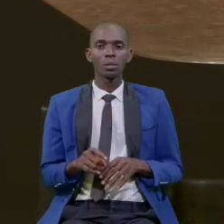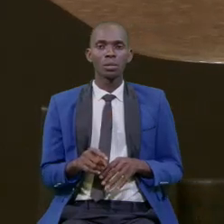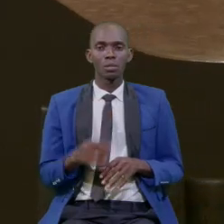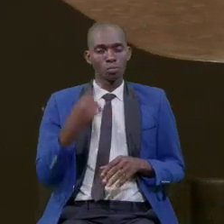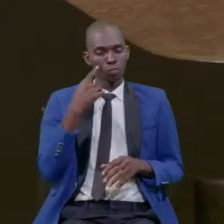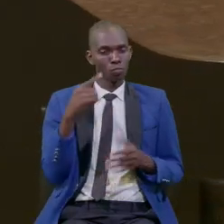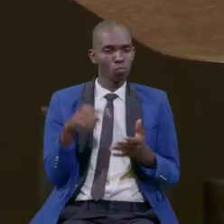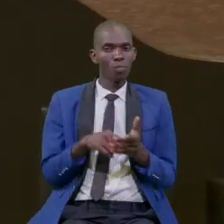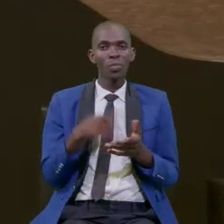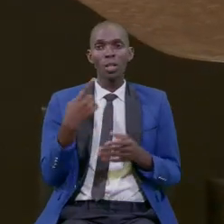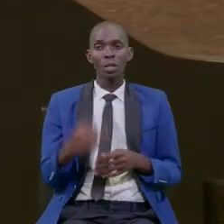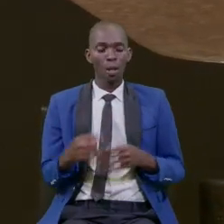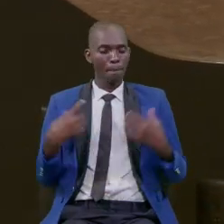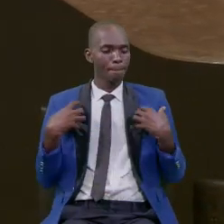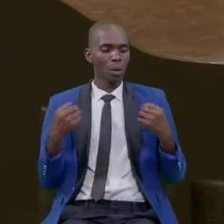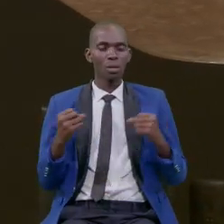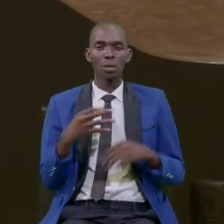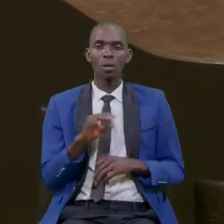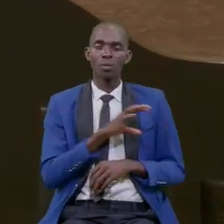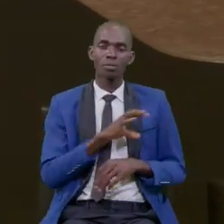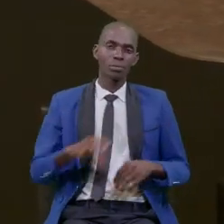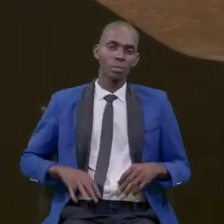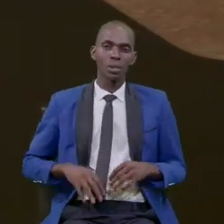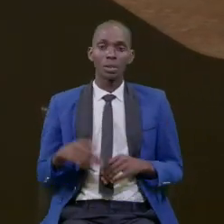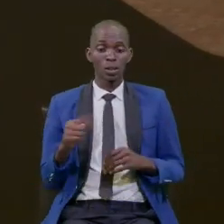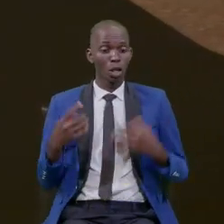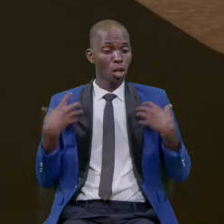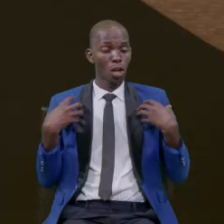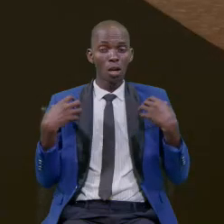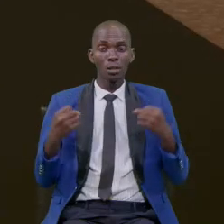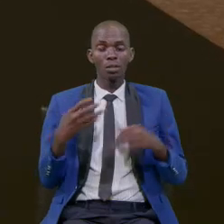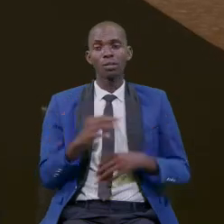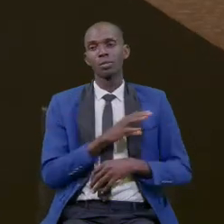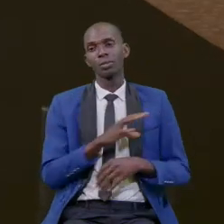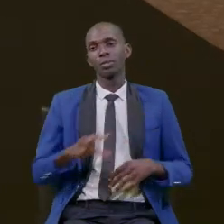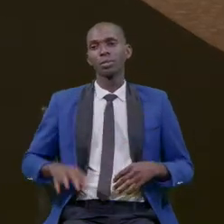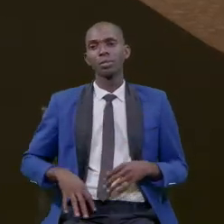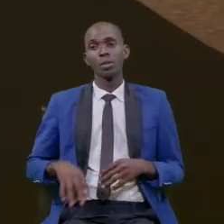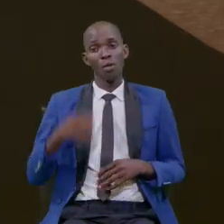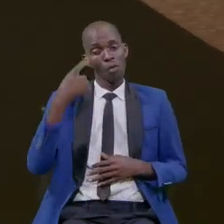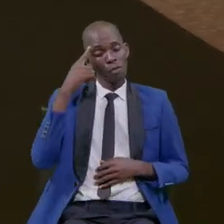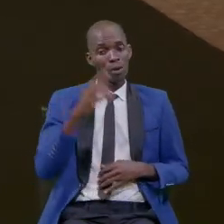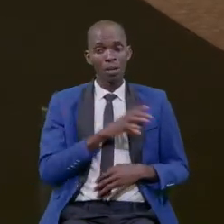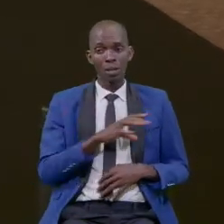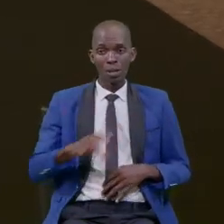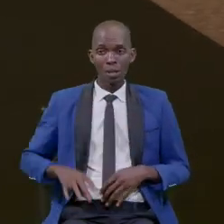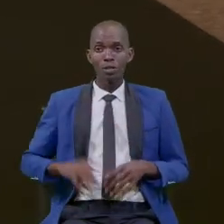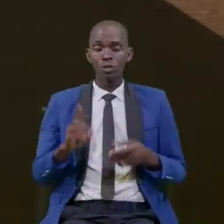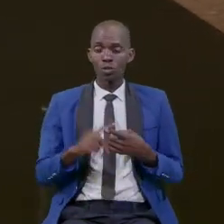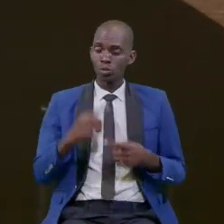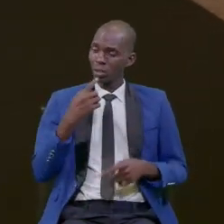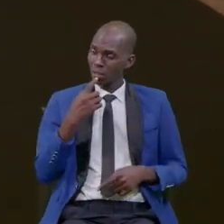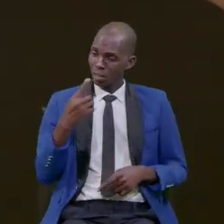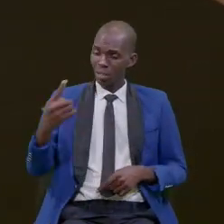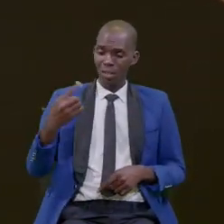the boldness of Christ, the courage of Christ, for him to tell